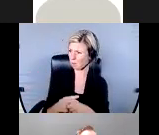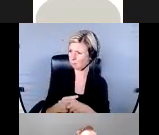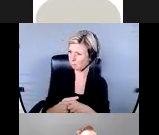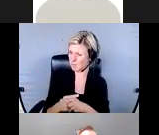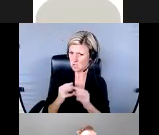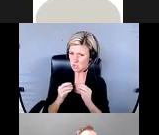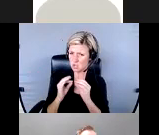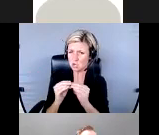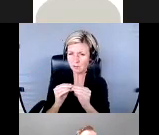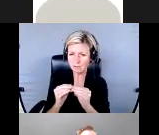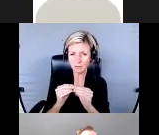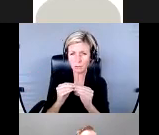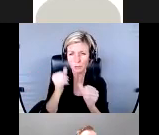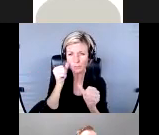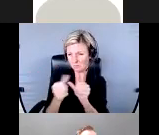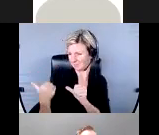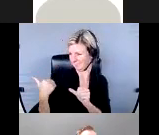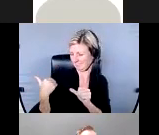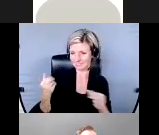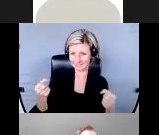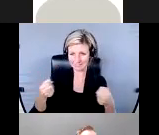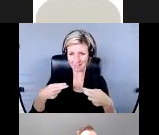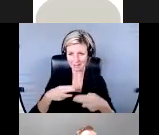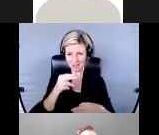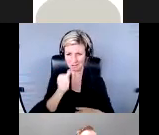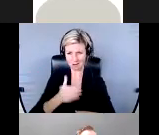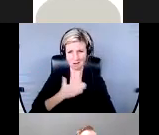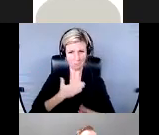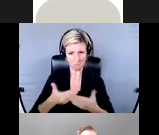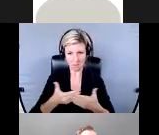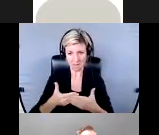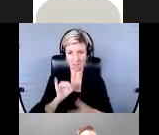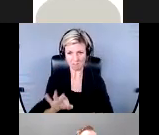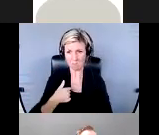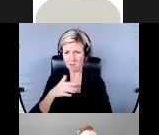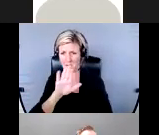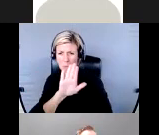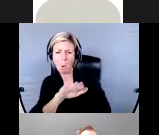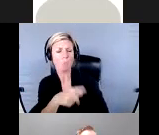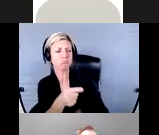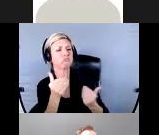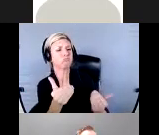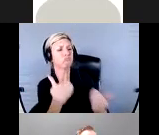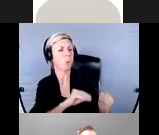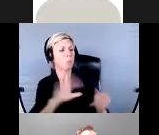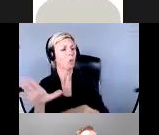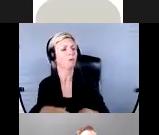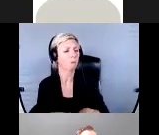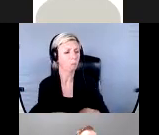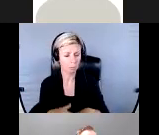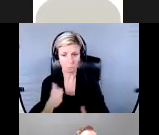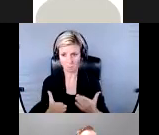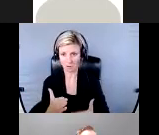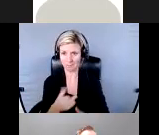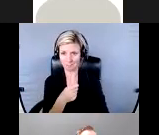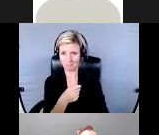few slides back, if I told you you had to sell your house or you had to go into a home, you were my sibling, parent, or